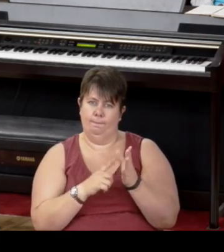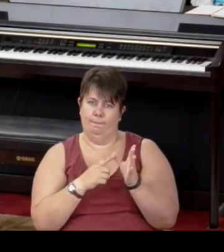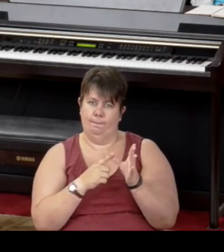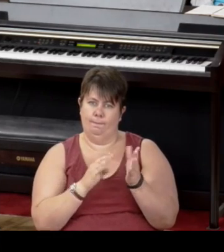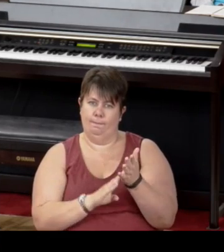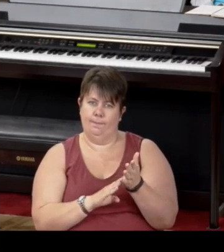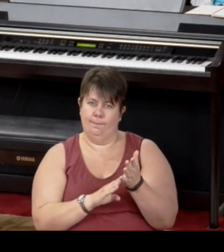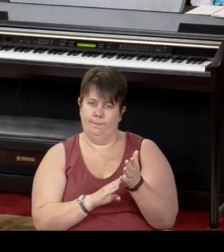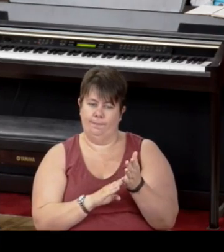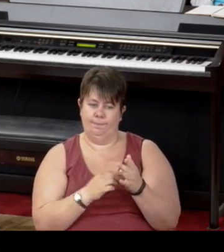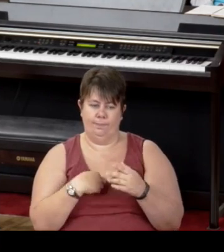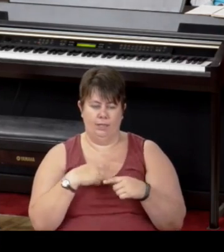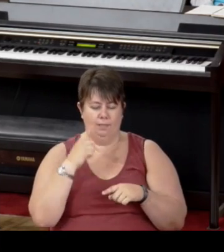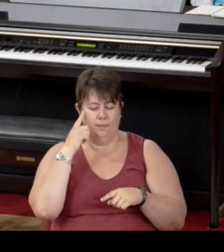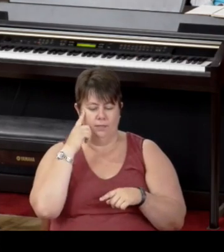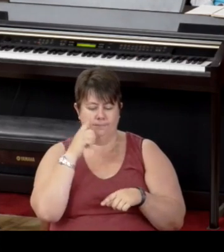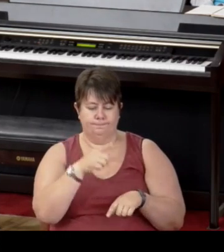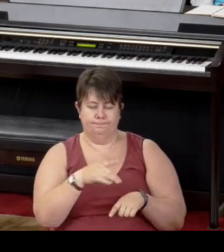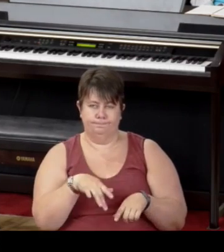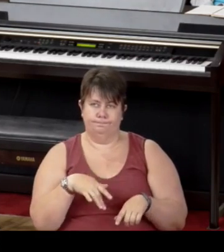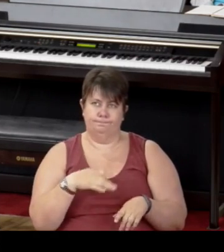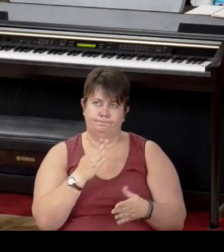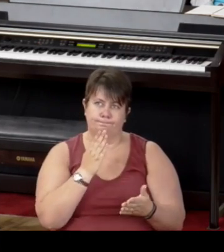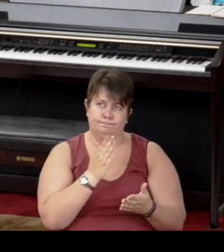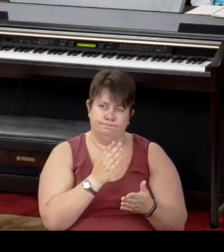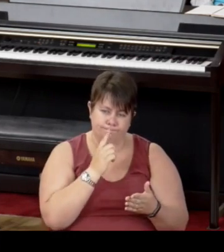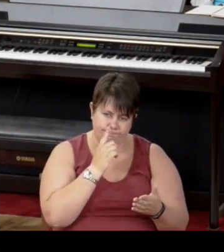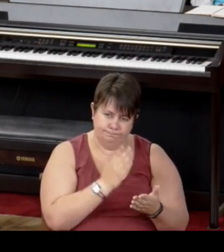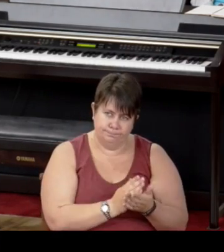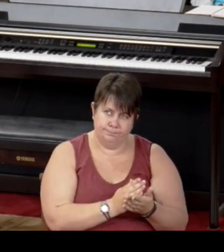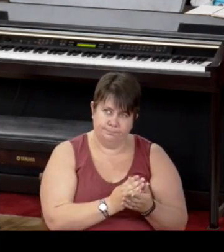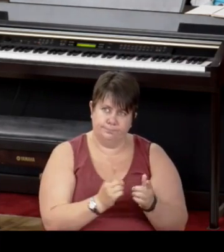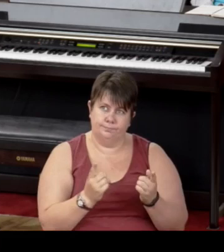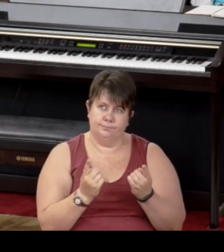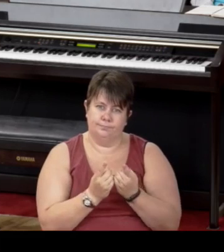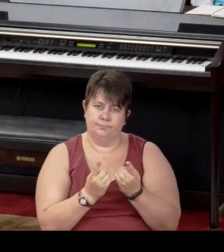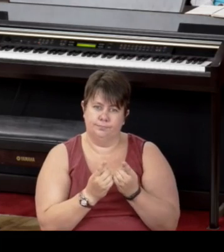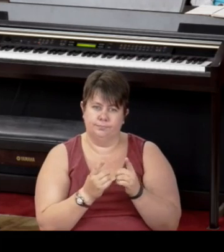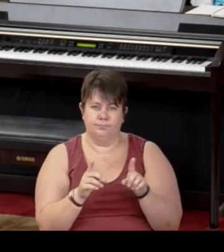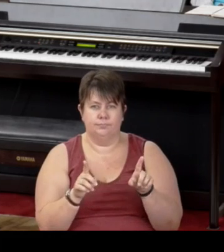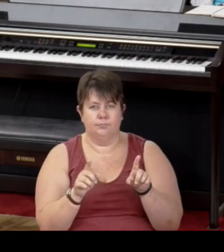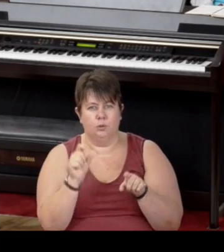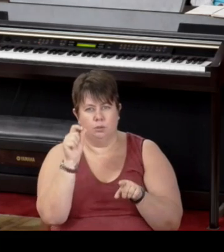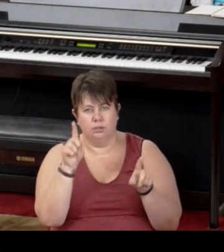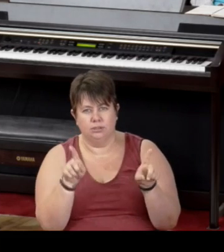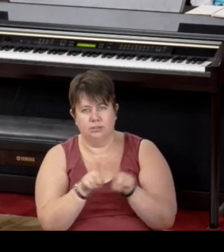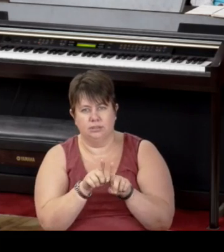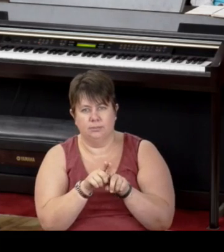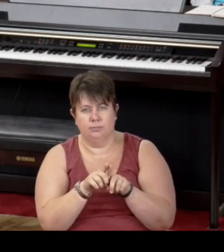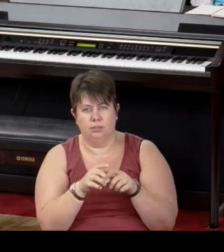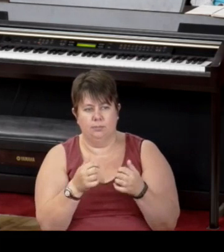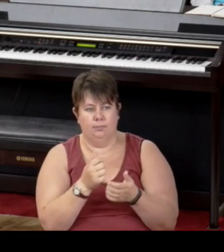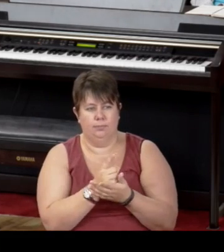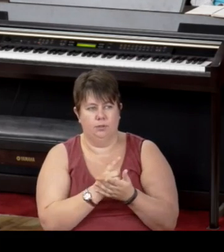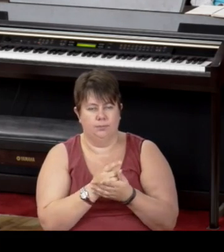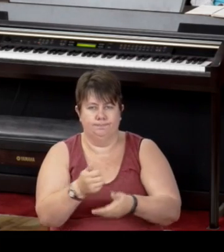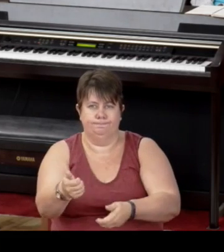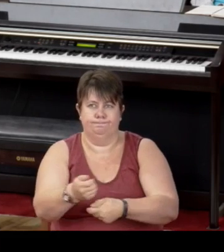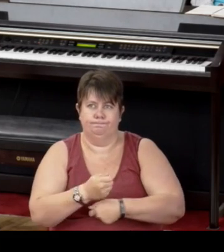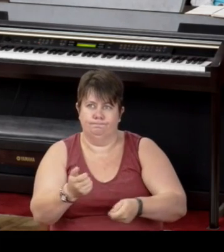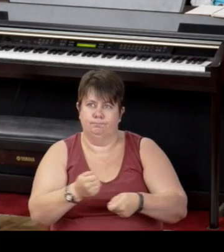was about drawing the people of God away from worshiping him to worshiping other gods instead.